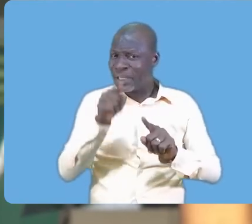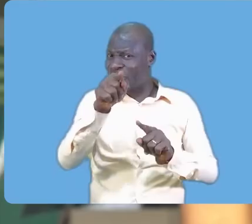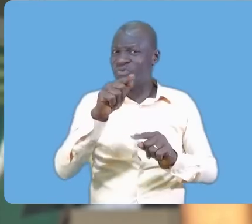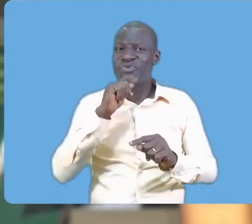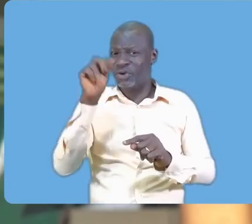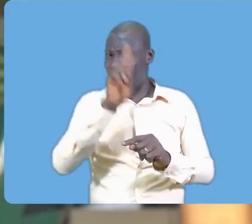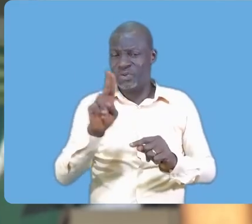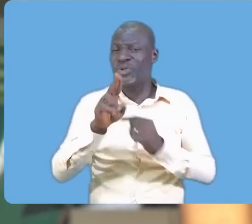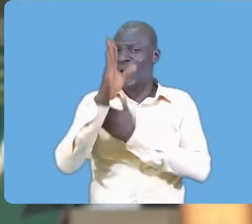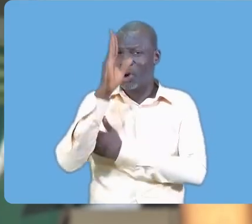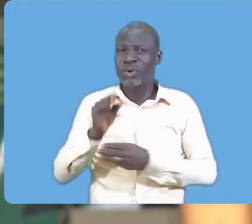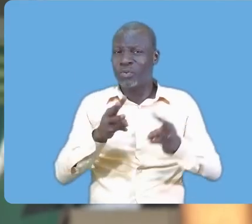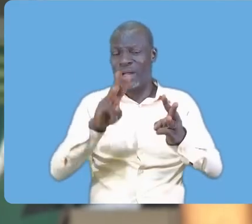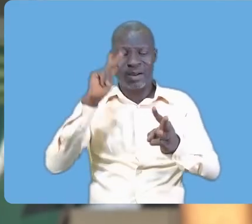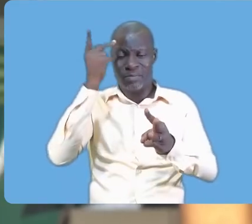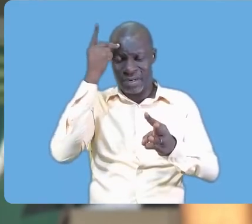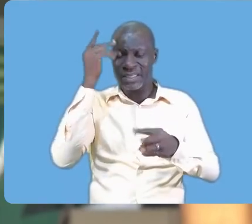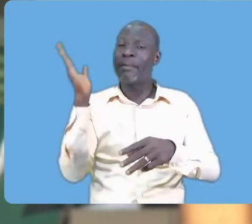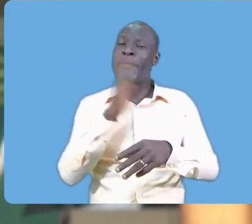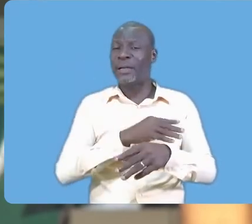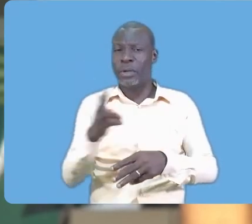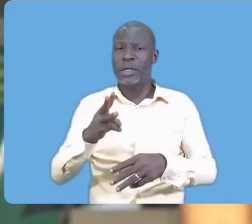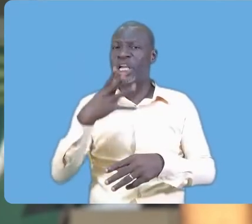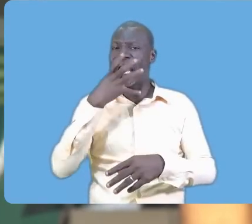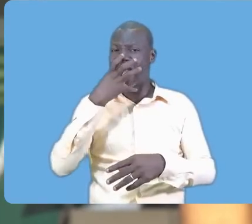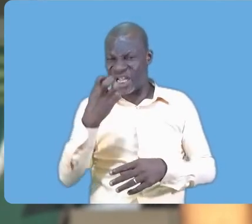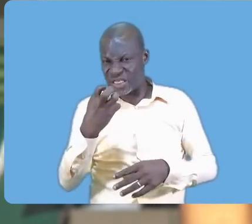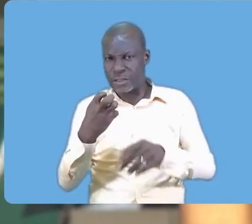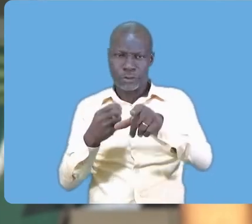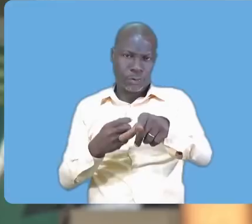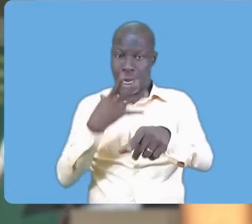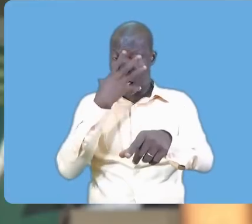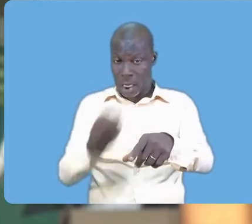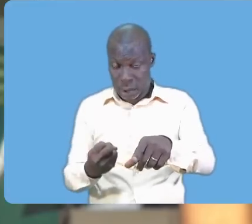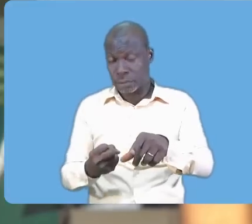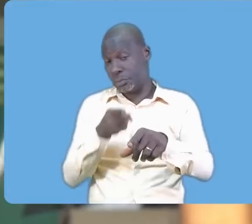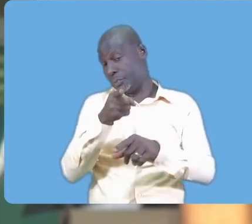na the politics e fa ekwan bone so a e de nome e na brewo ha we na asema menka.